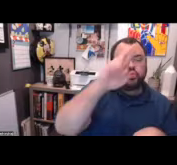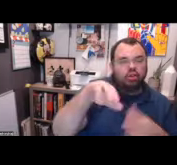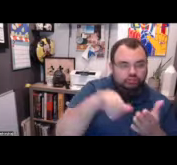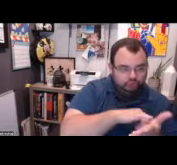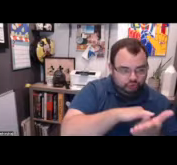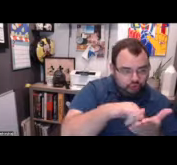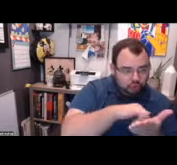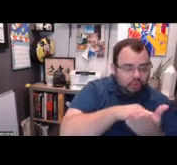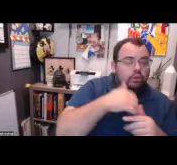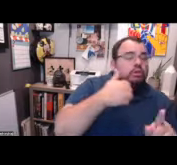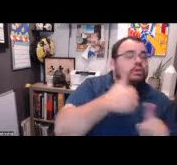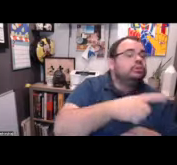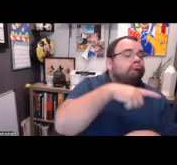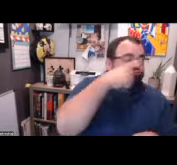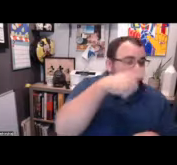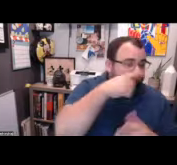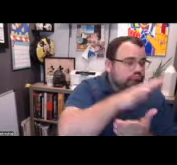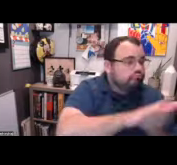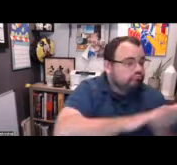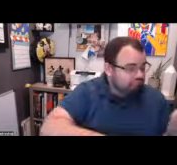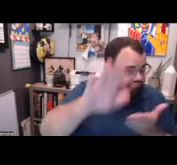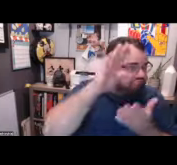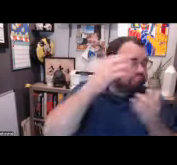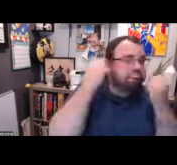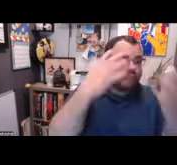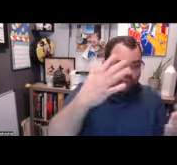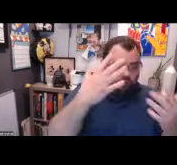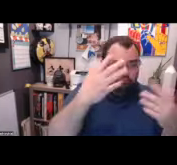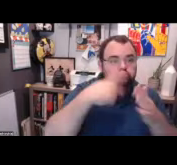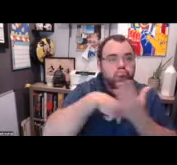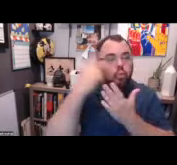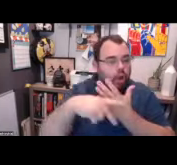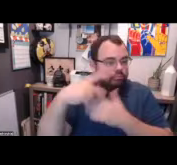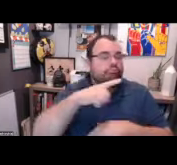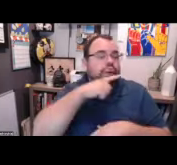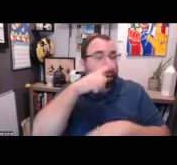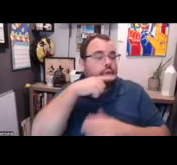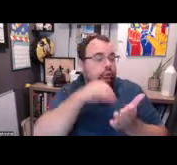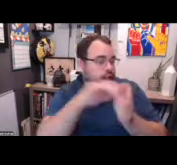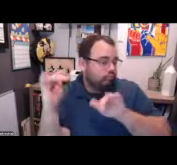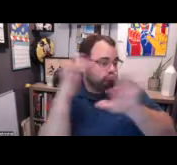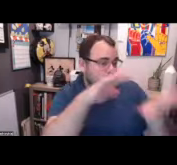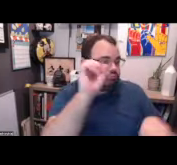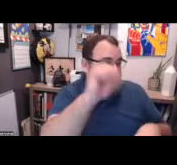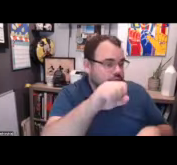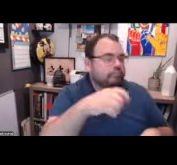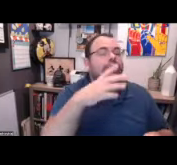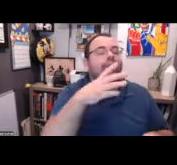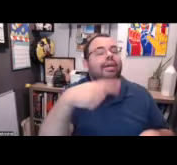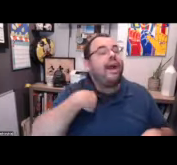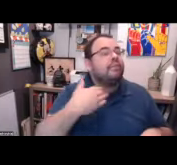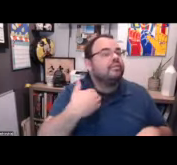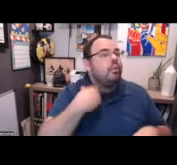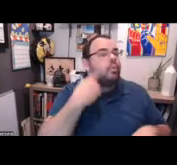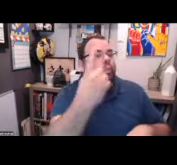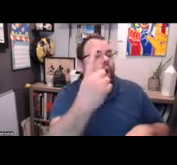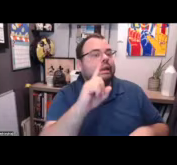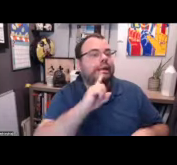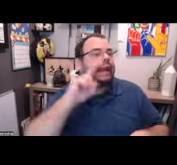RIT. Okay. Rochester in New York. It's a hearing college and have a lot of hearing students that go there.